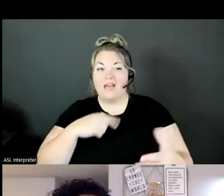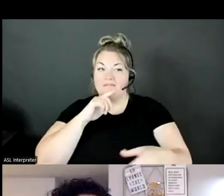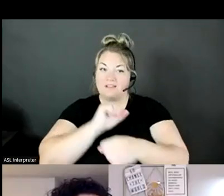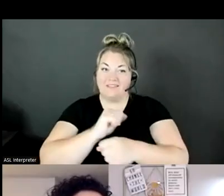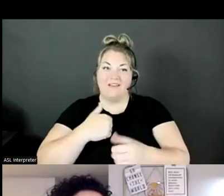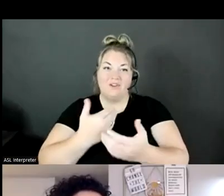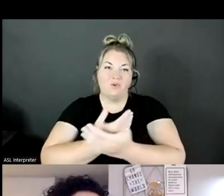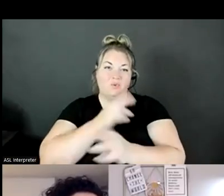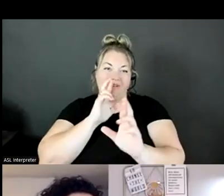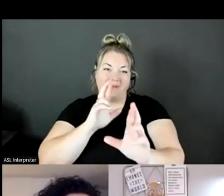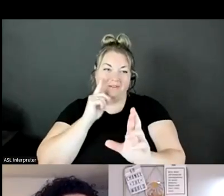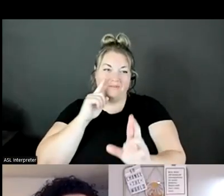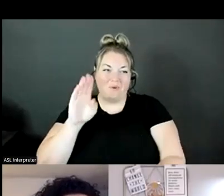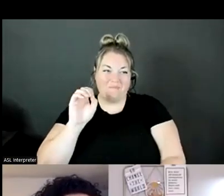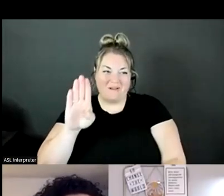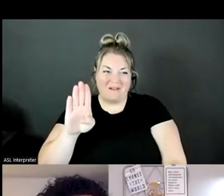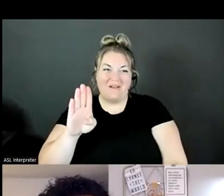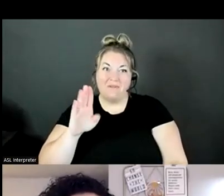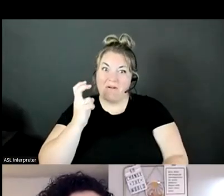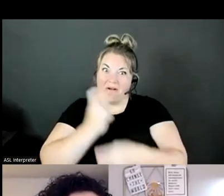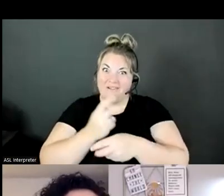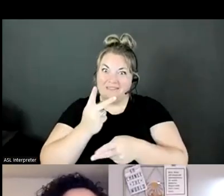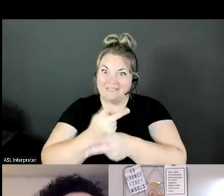Bob. It's hard to keep it.